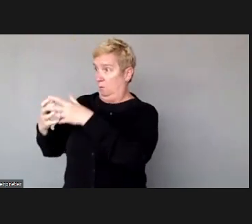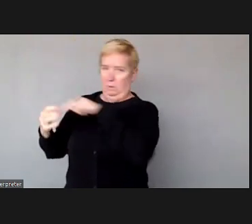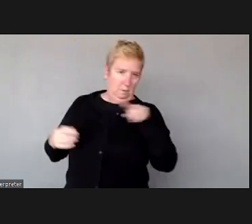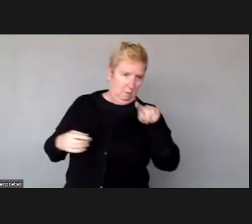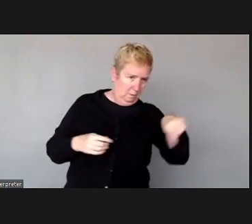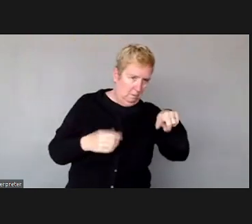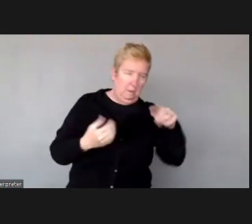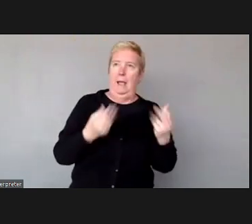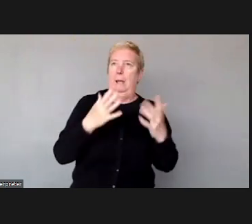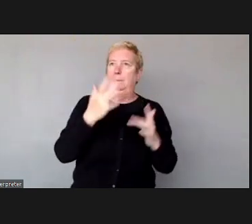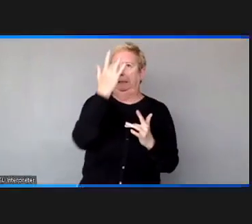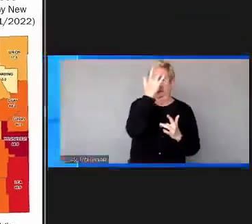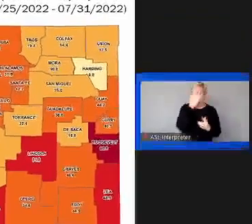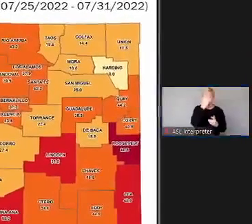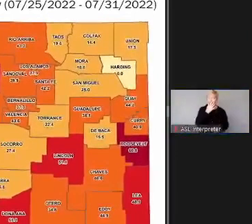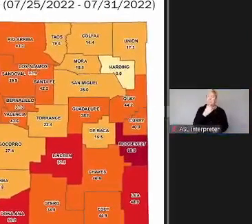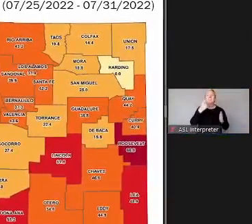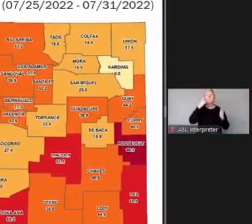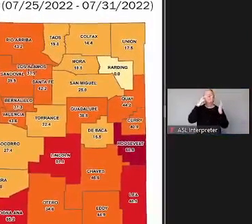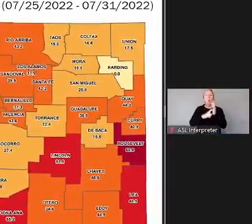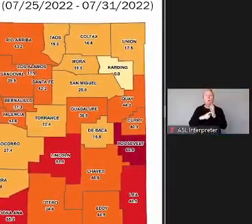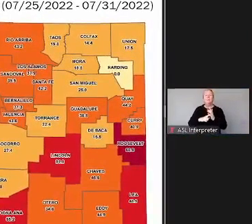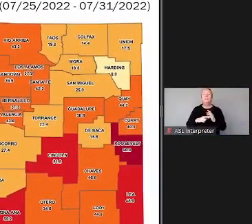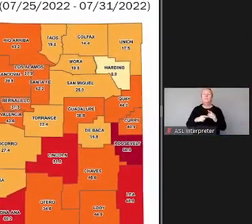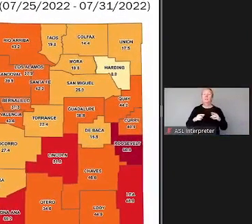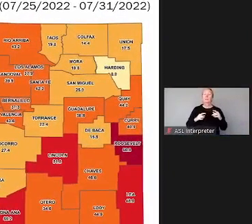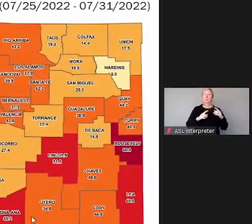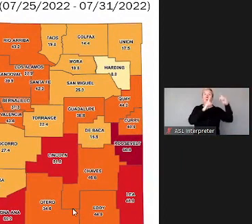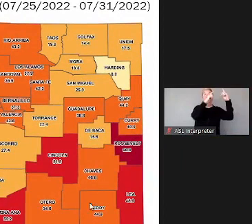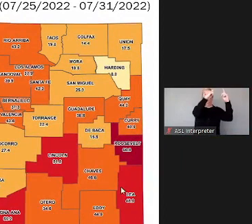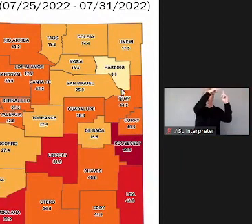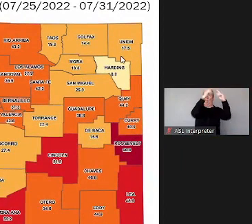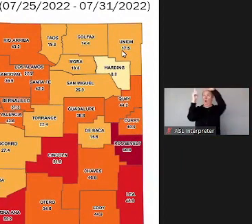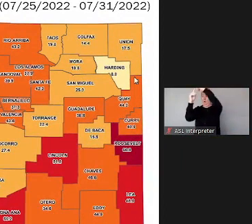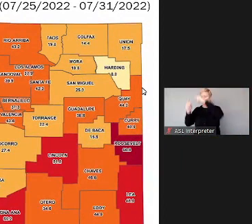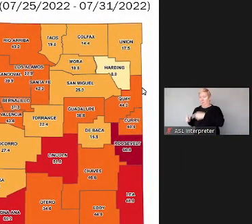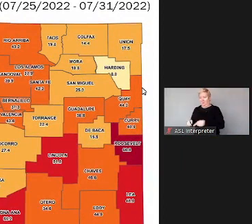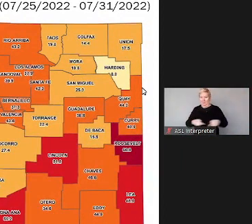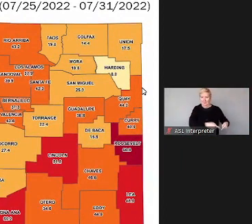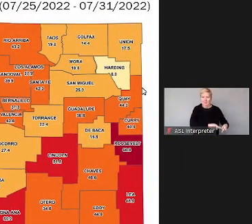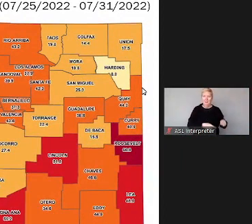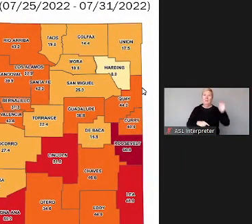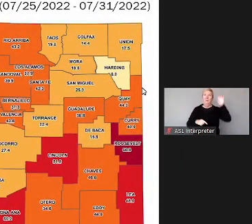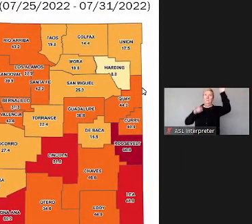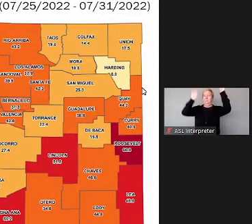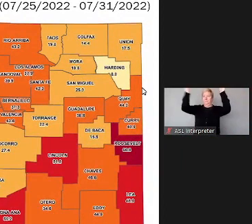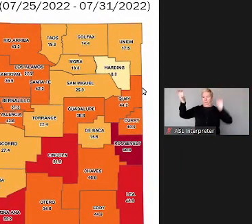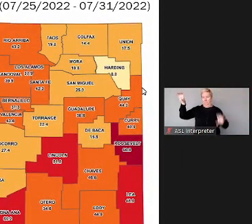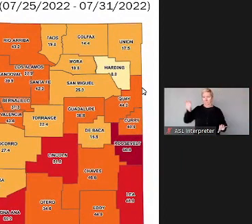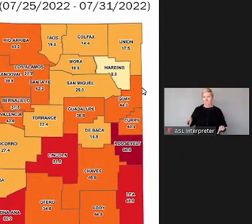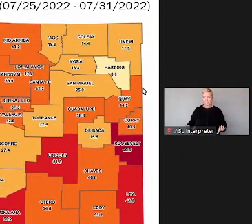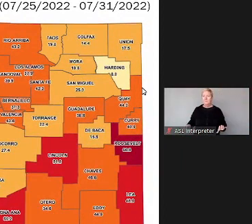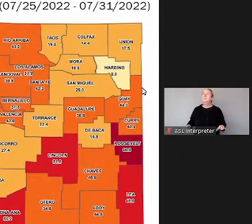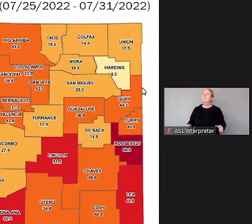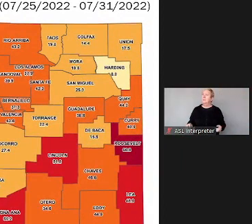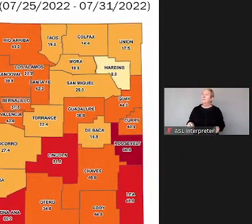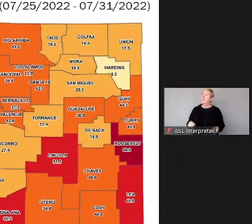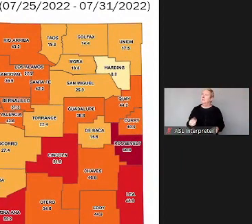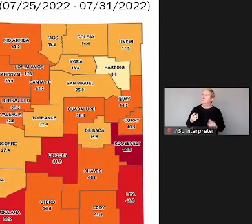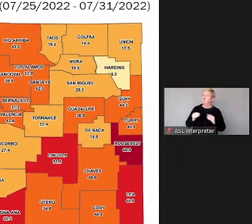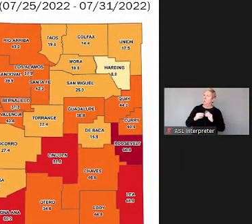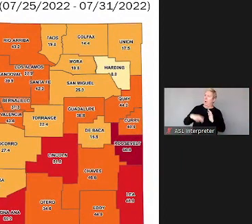interestingly, that the corners of the state seem to have a higher case rate, not the Northeast,